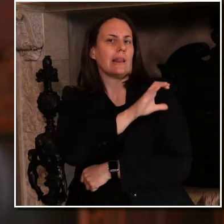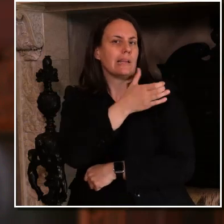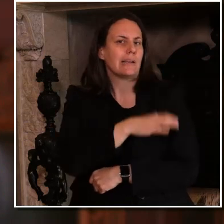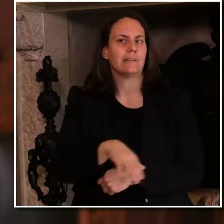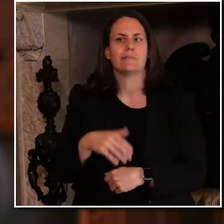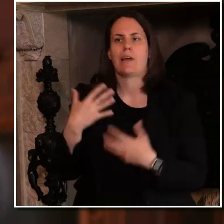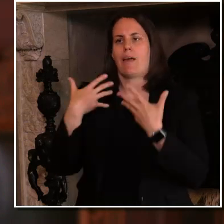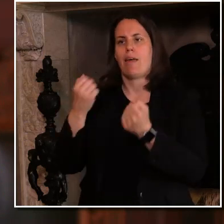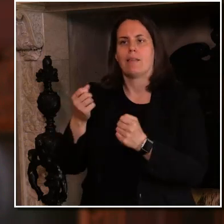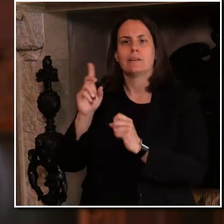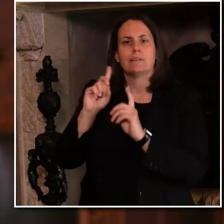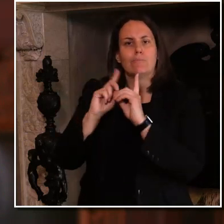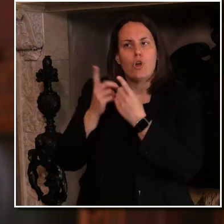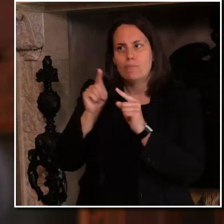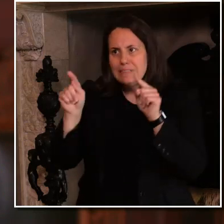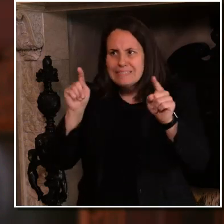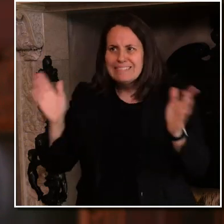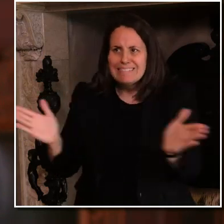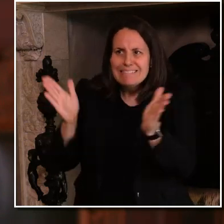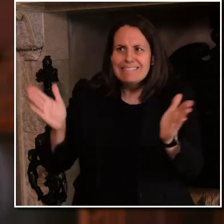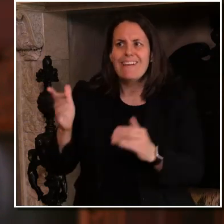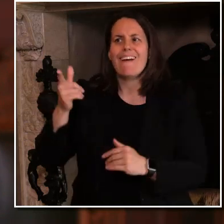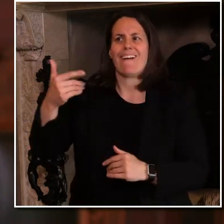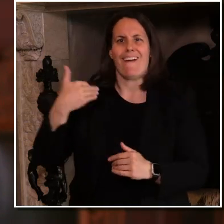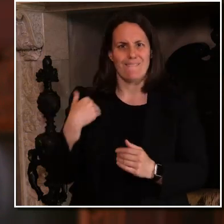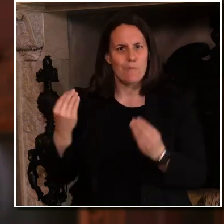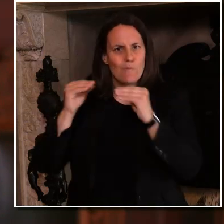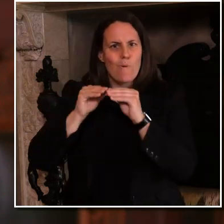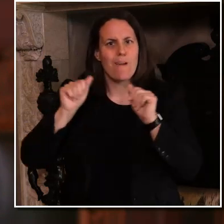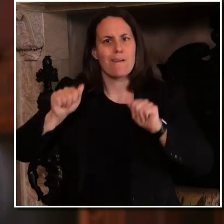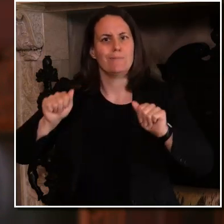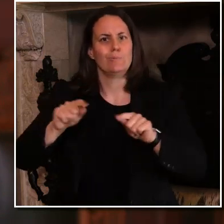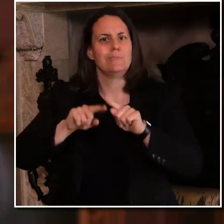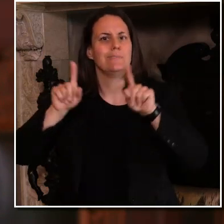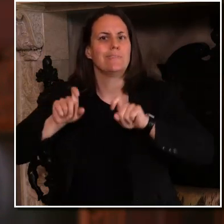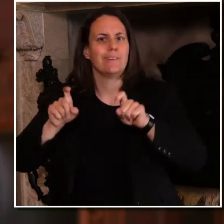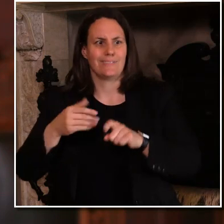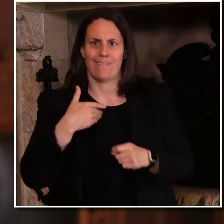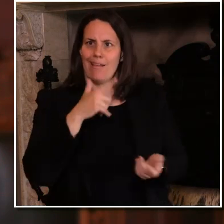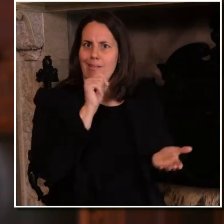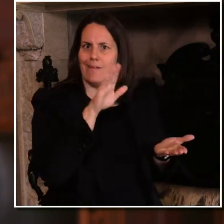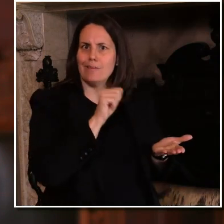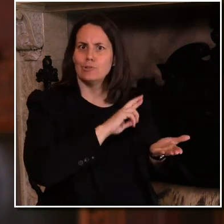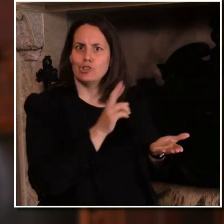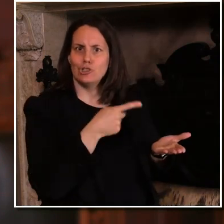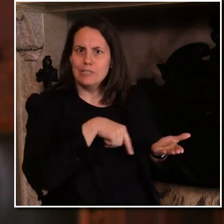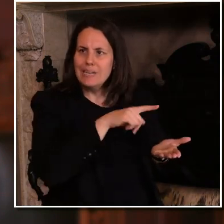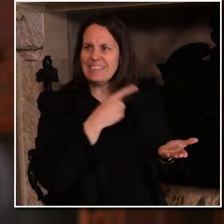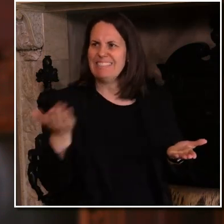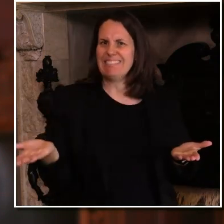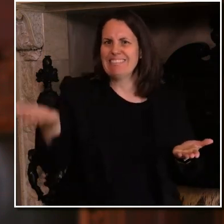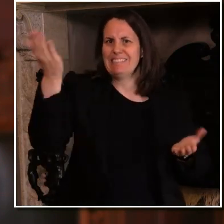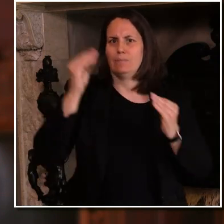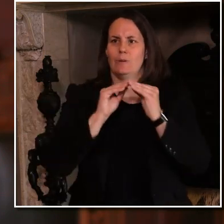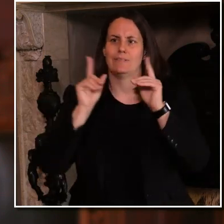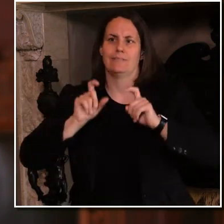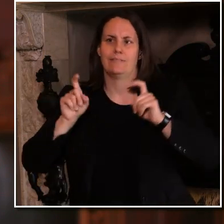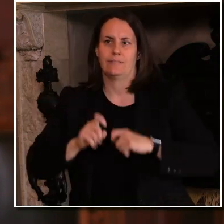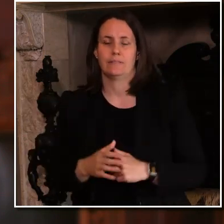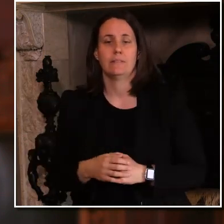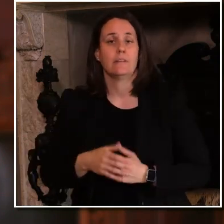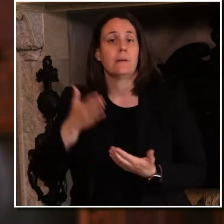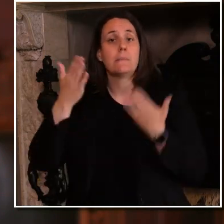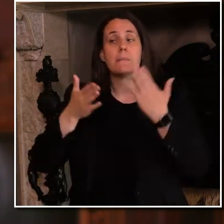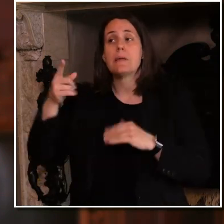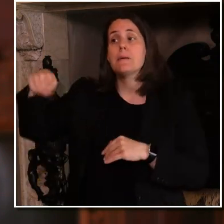and the use of community testing sites, whether it's drive-through or otherwise, to